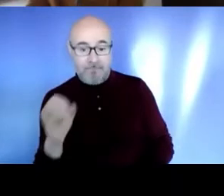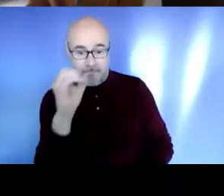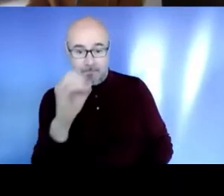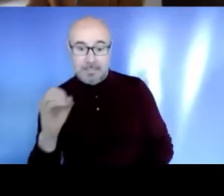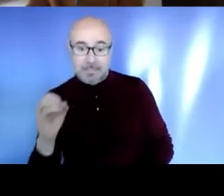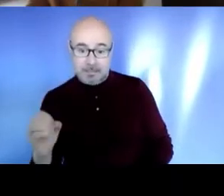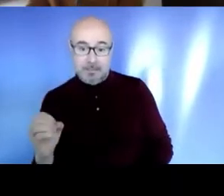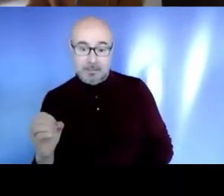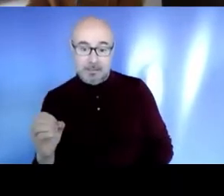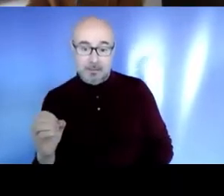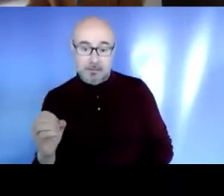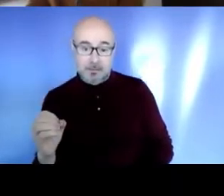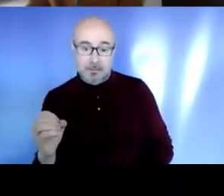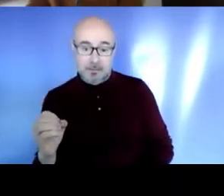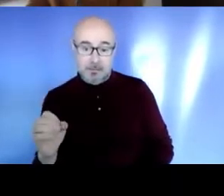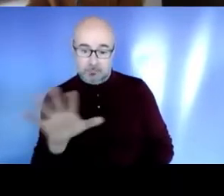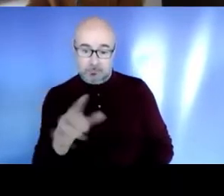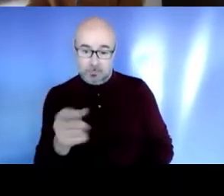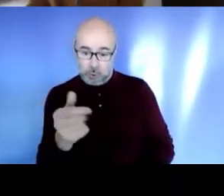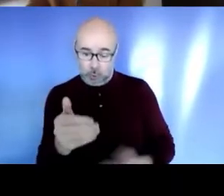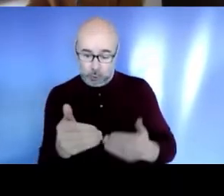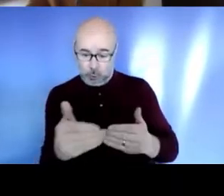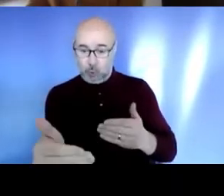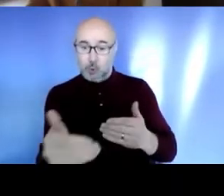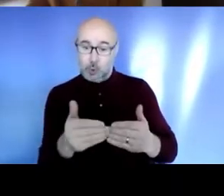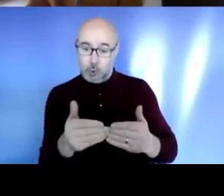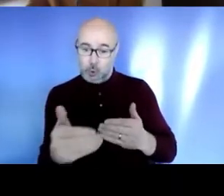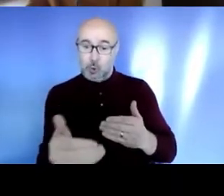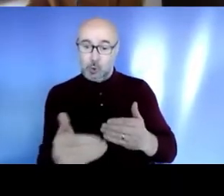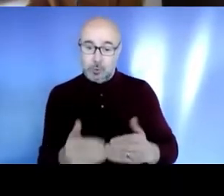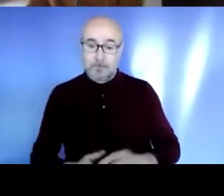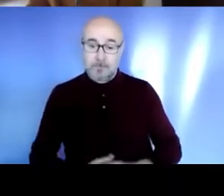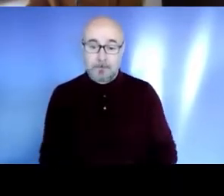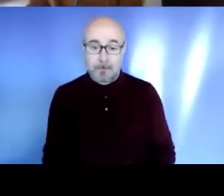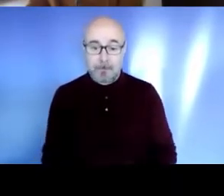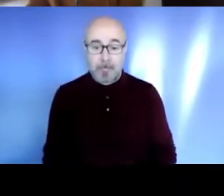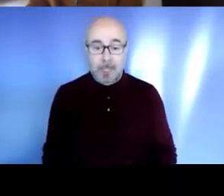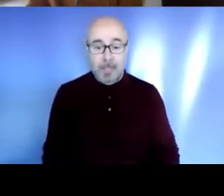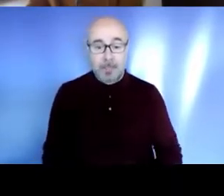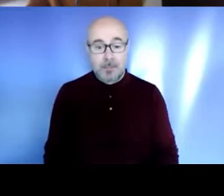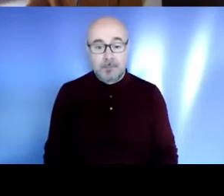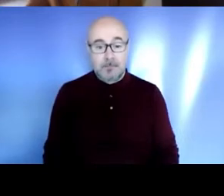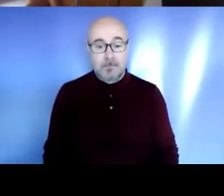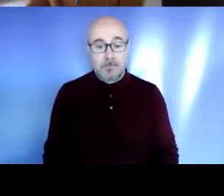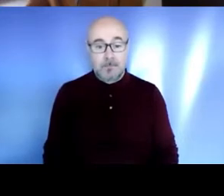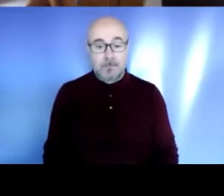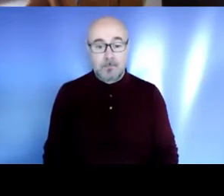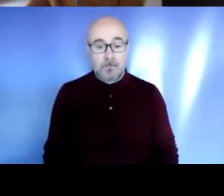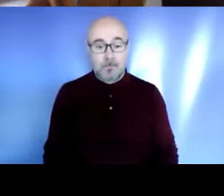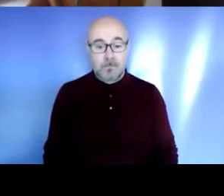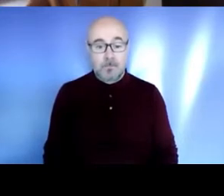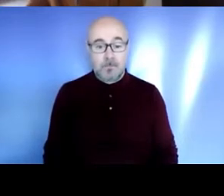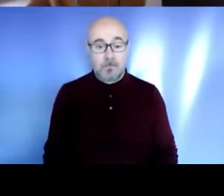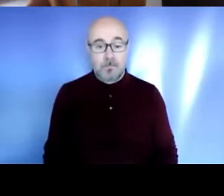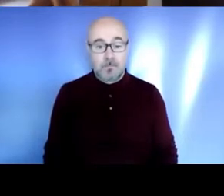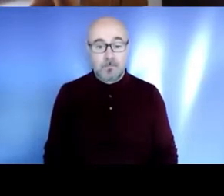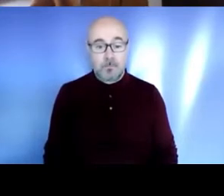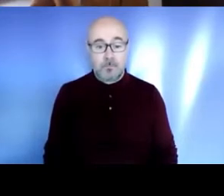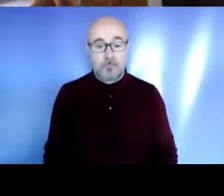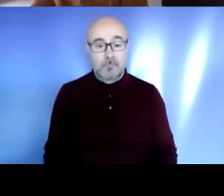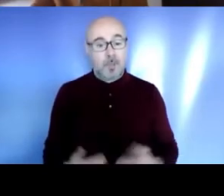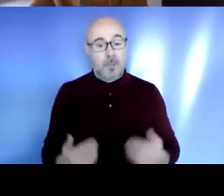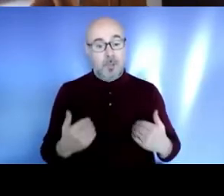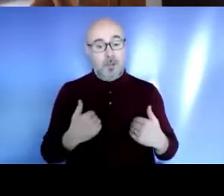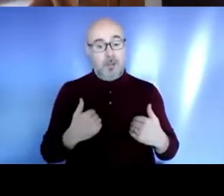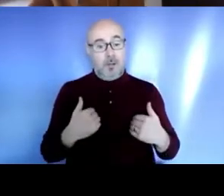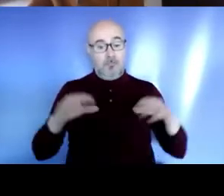it's moving us up to about 50% of the Scottish public. And I'll conclude there just